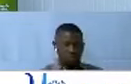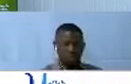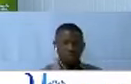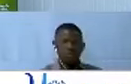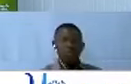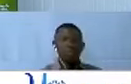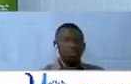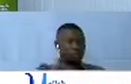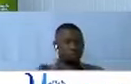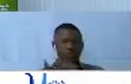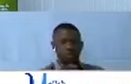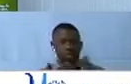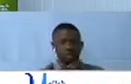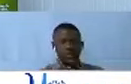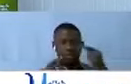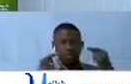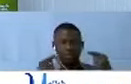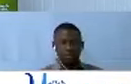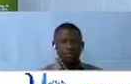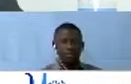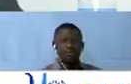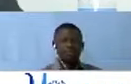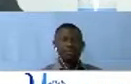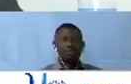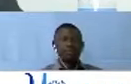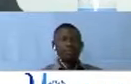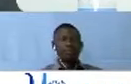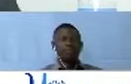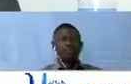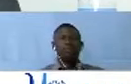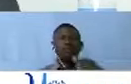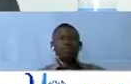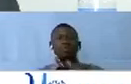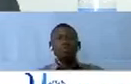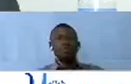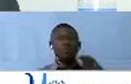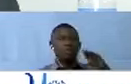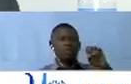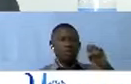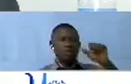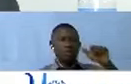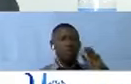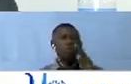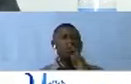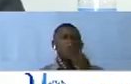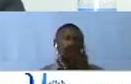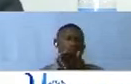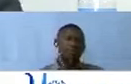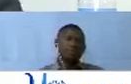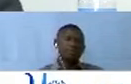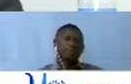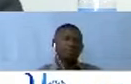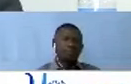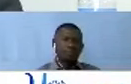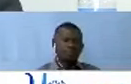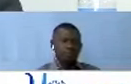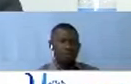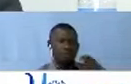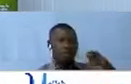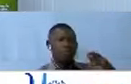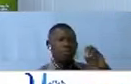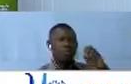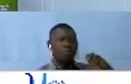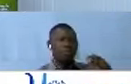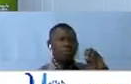Among the NIAs, who was there? NIA kono Jumale Benunje. Omuru Haidara.